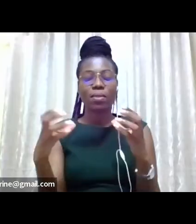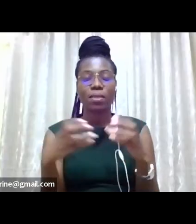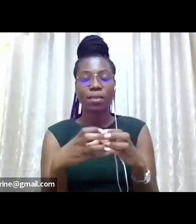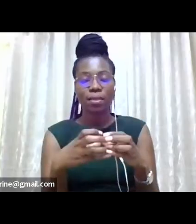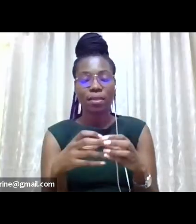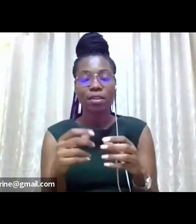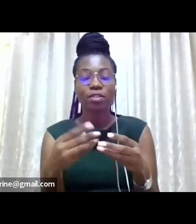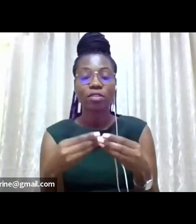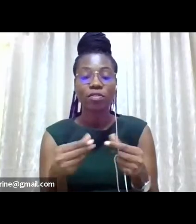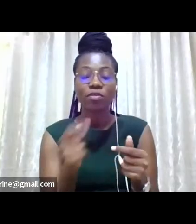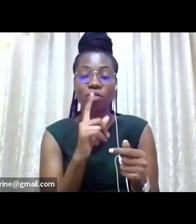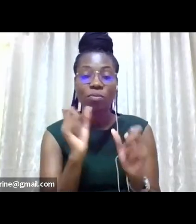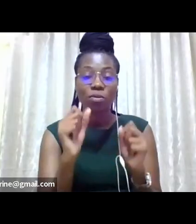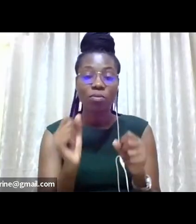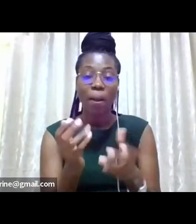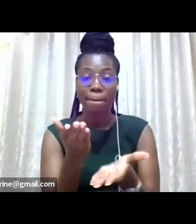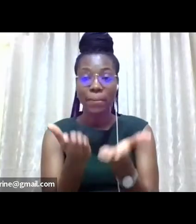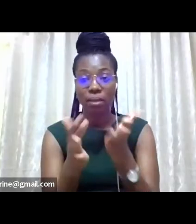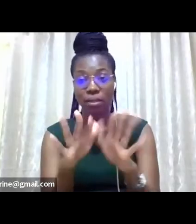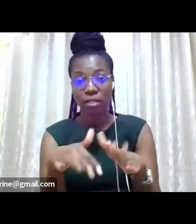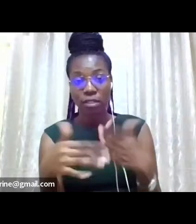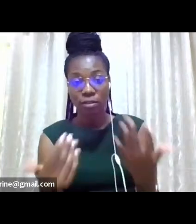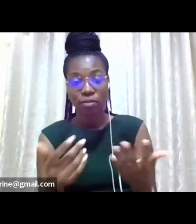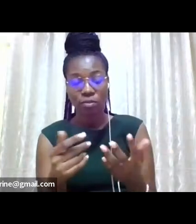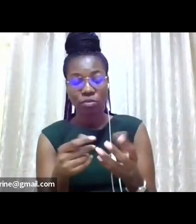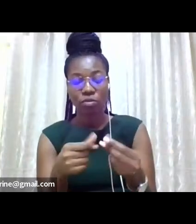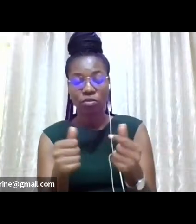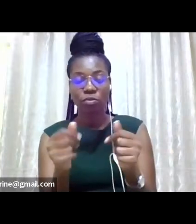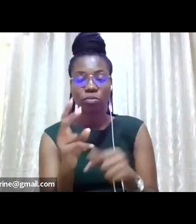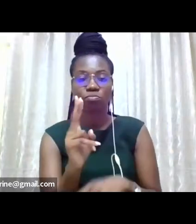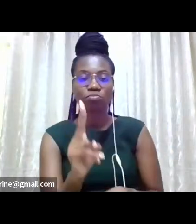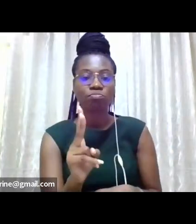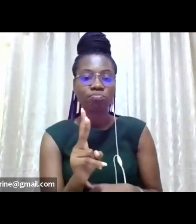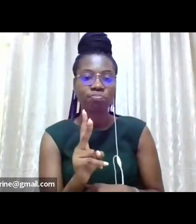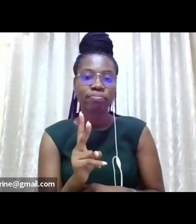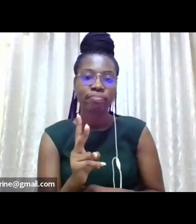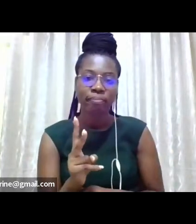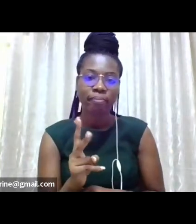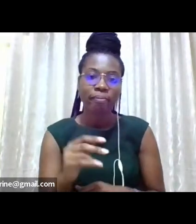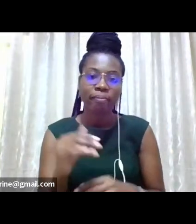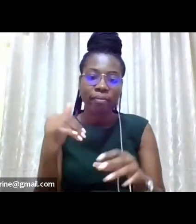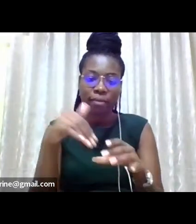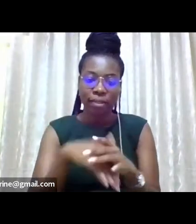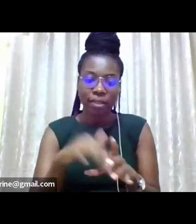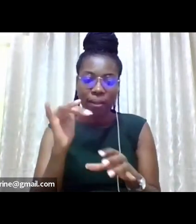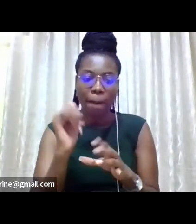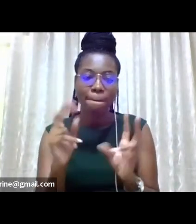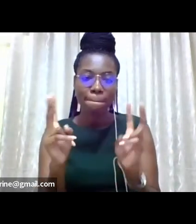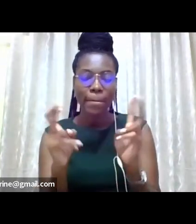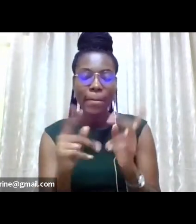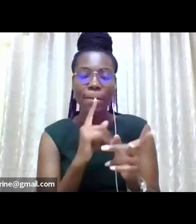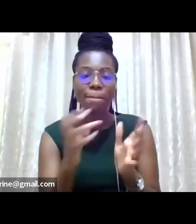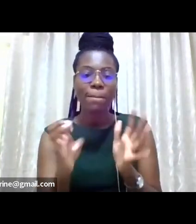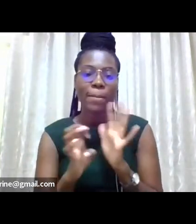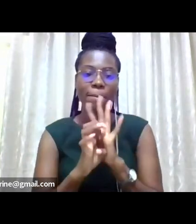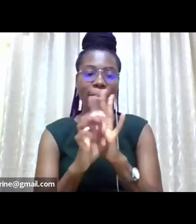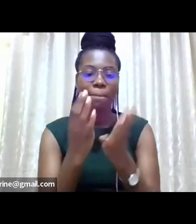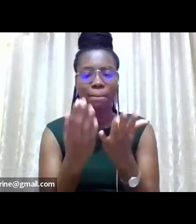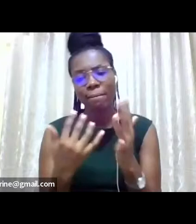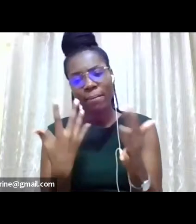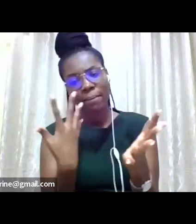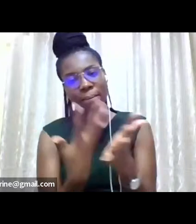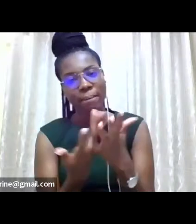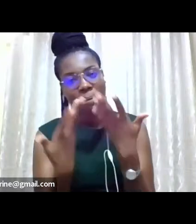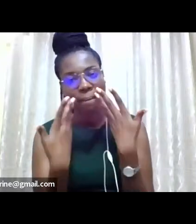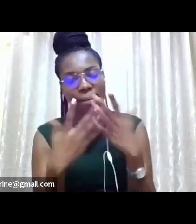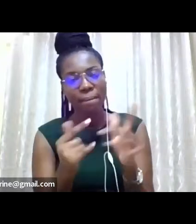find the balance to fit those two in this scenario? Let's say for instance, ameshikwa na